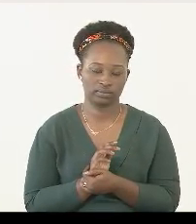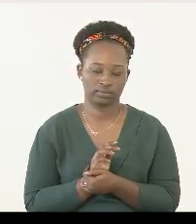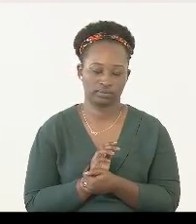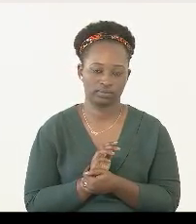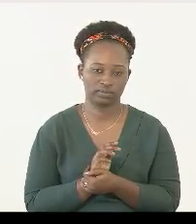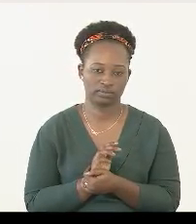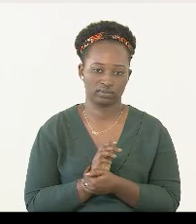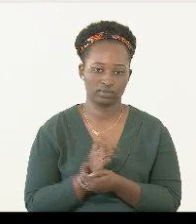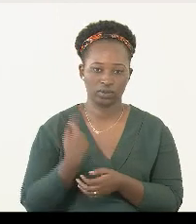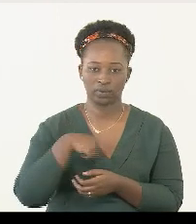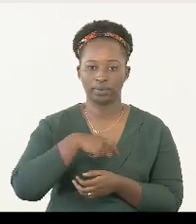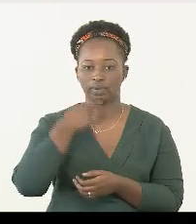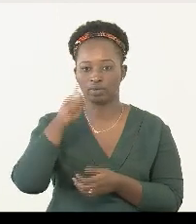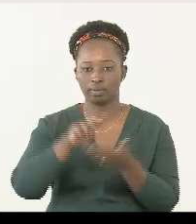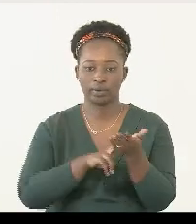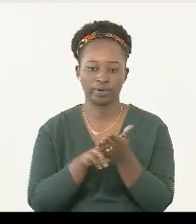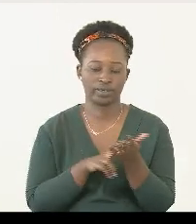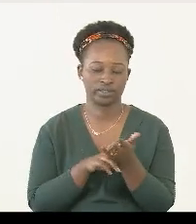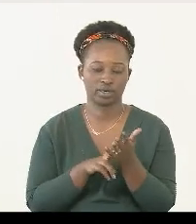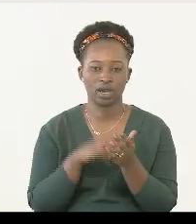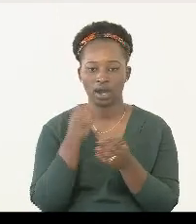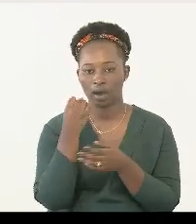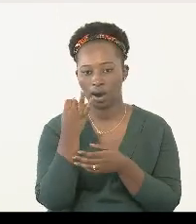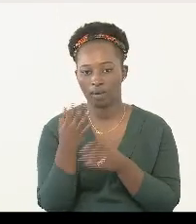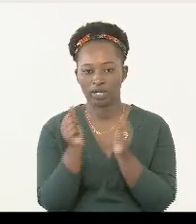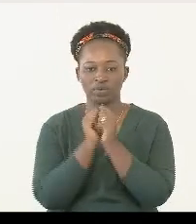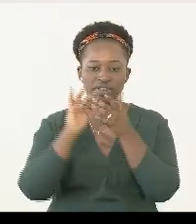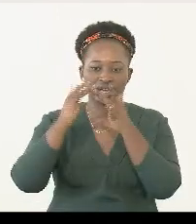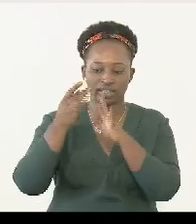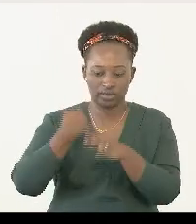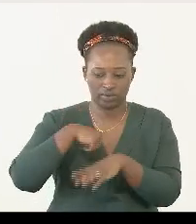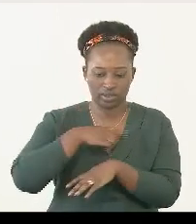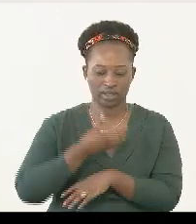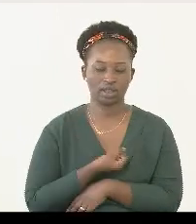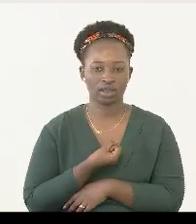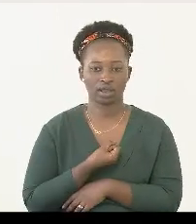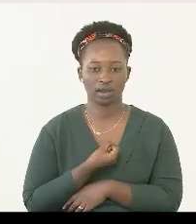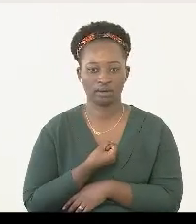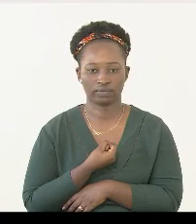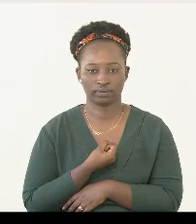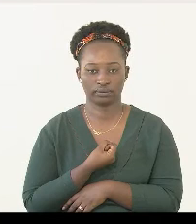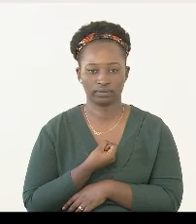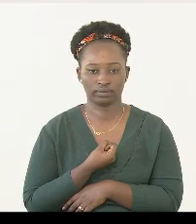Do we have the books to use? How much of the internet do we have at home?